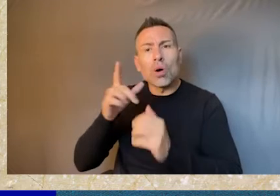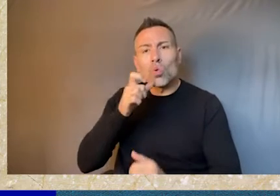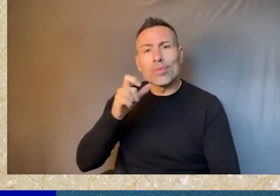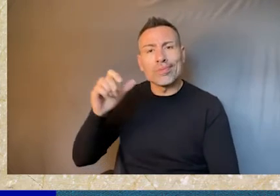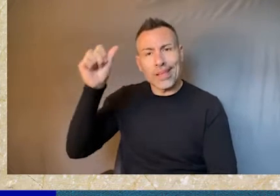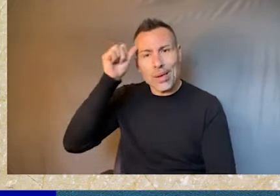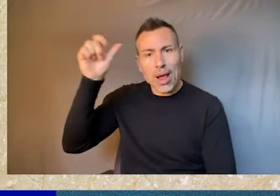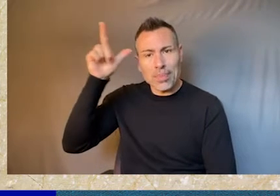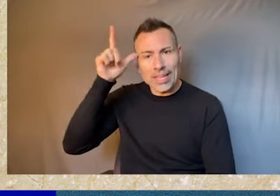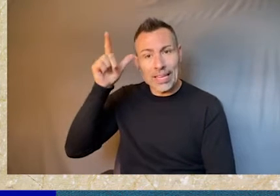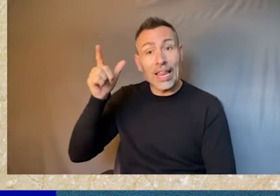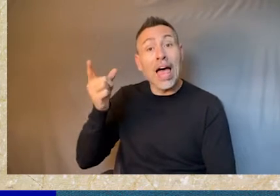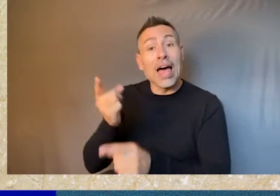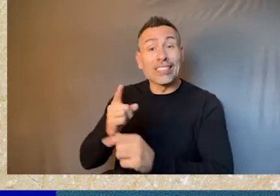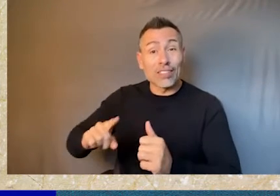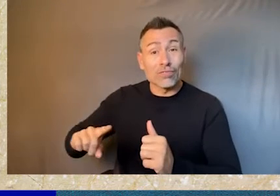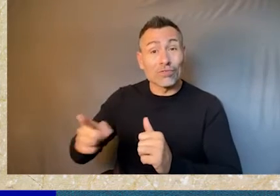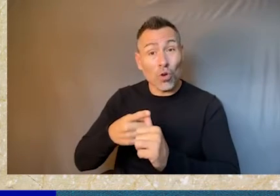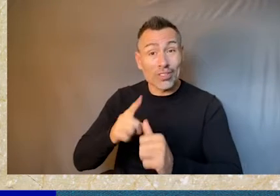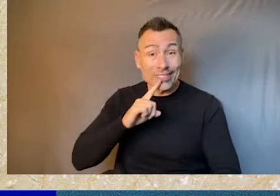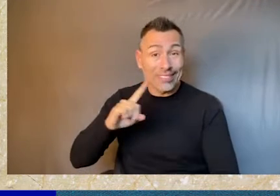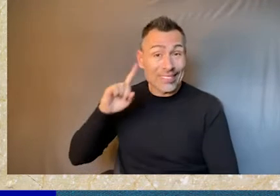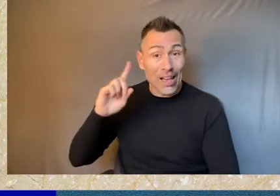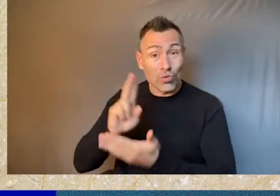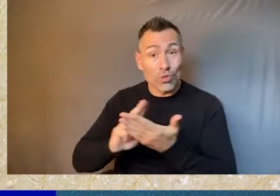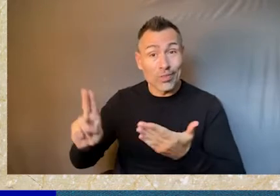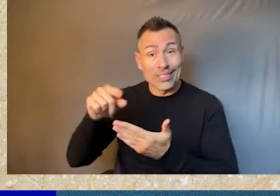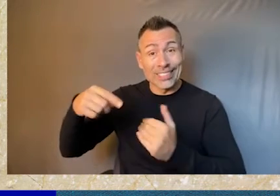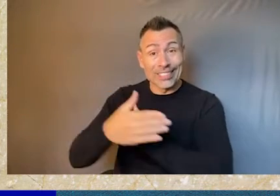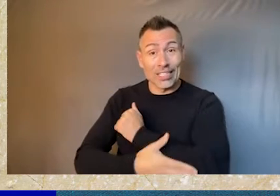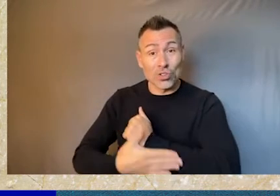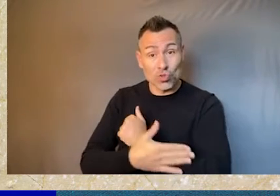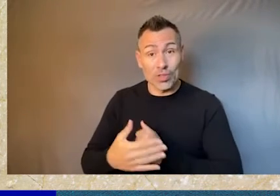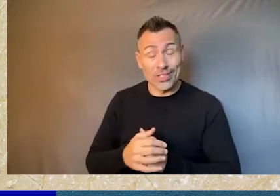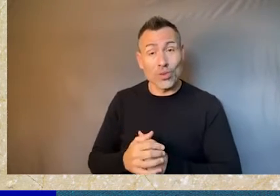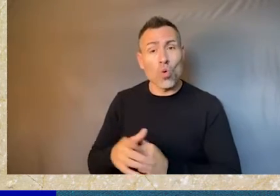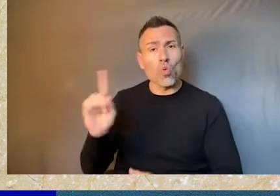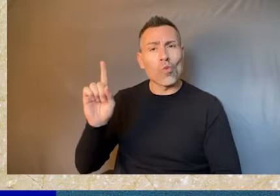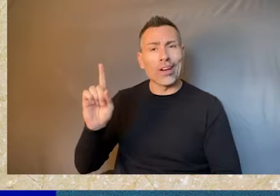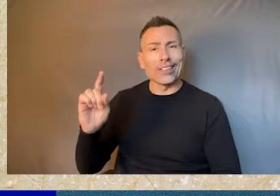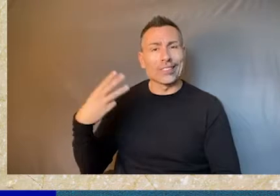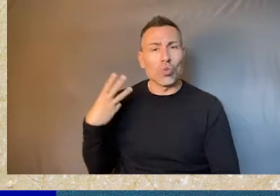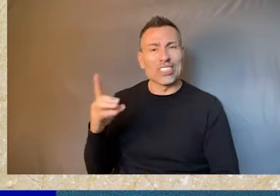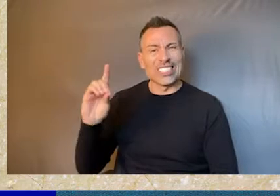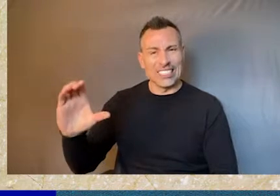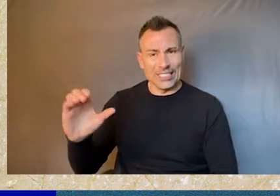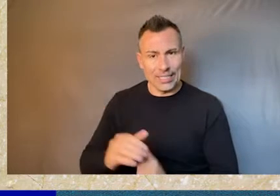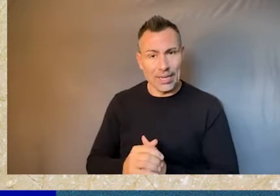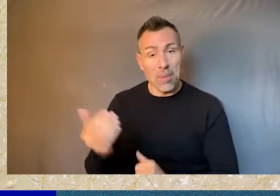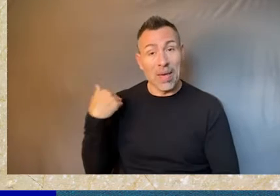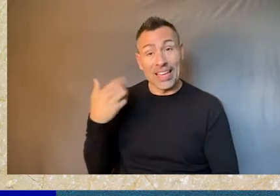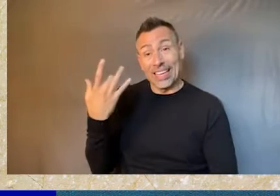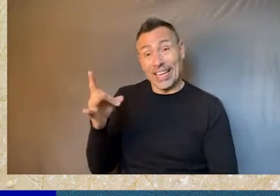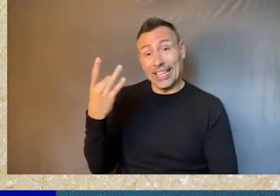deaf university in the country. It's located in Washington, D.C. So in 1884, Gallaudet